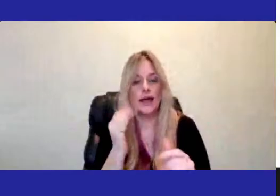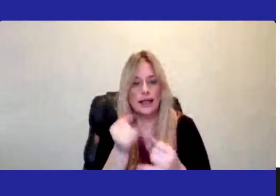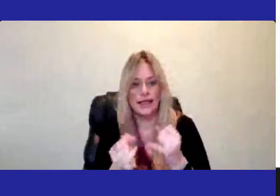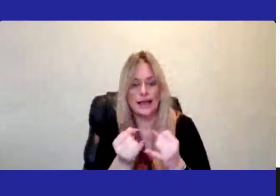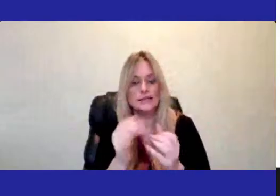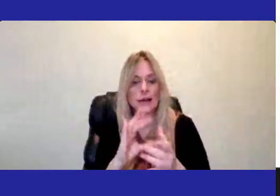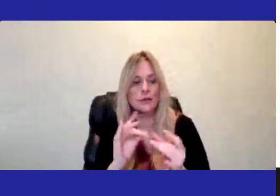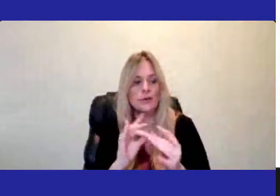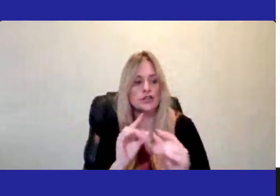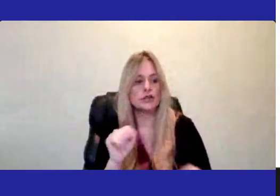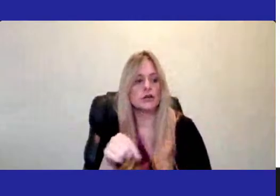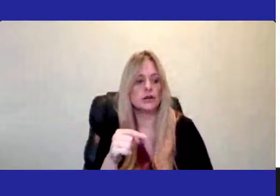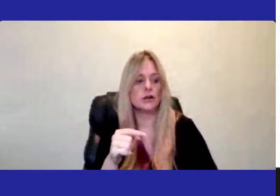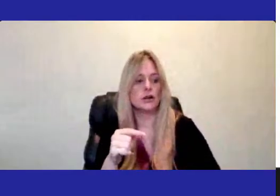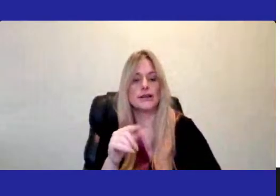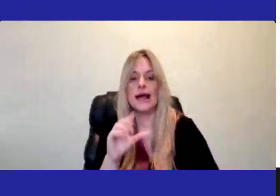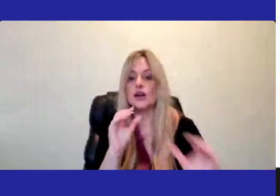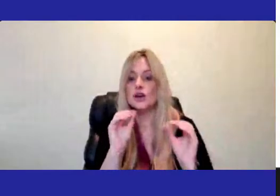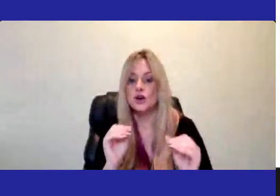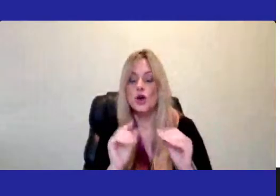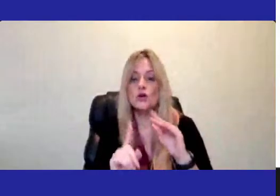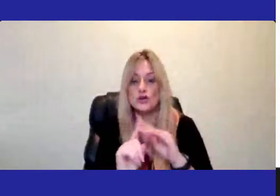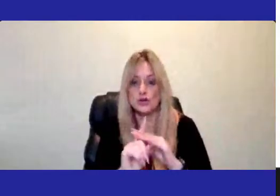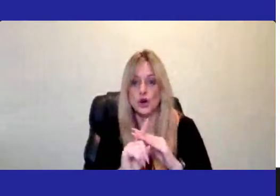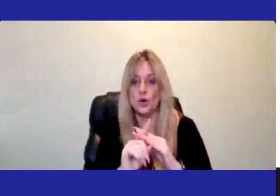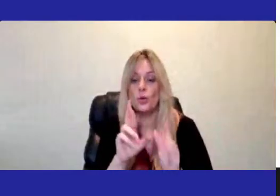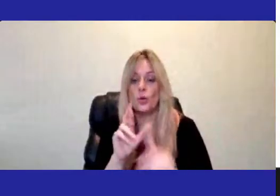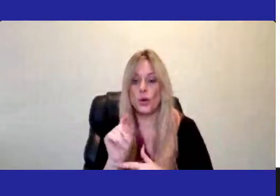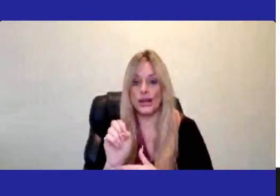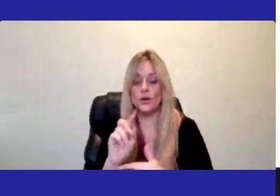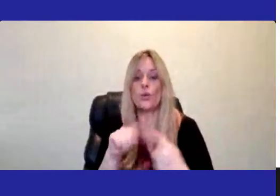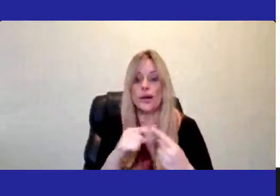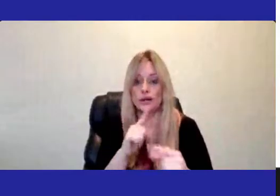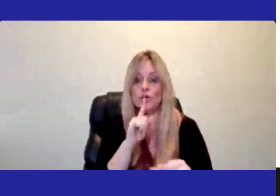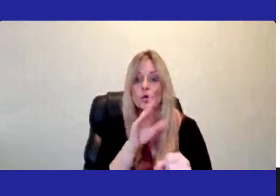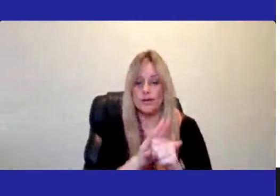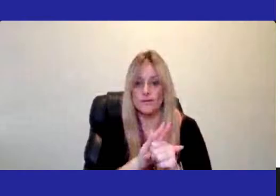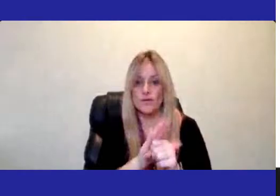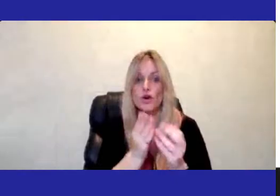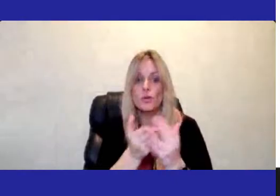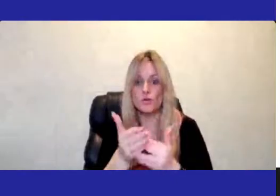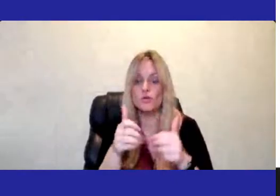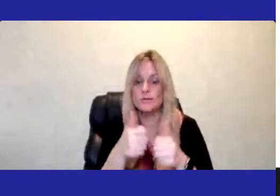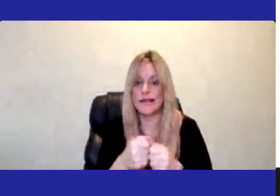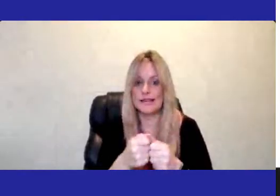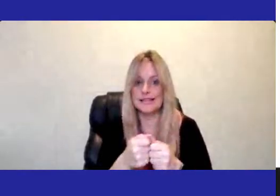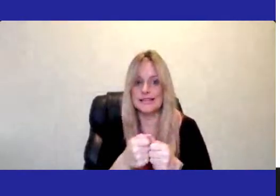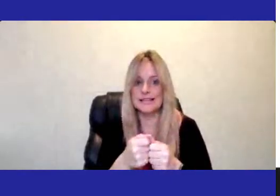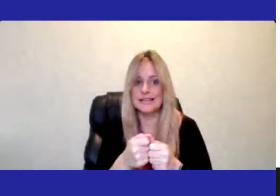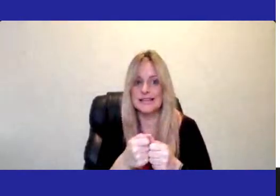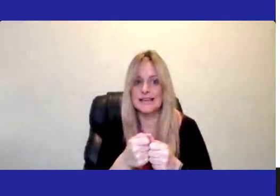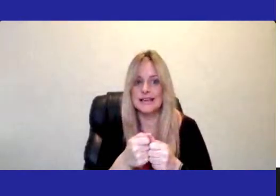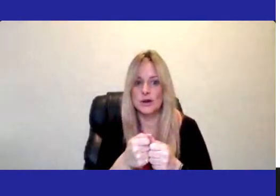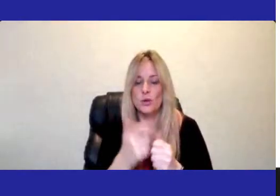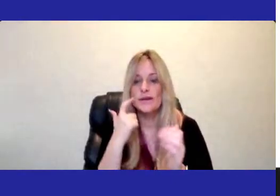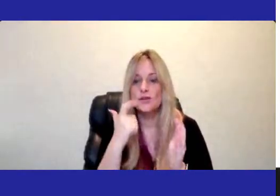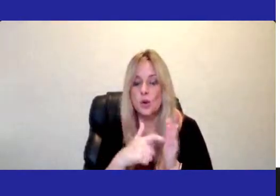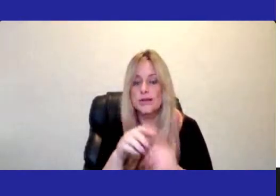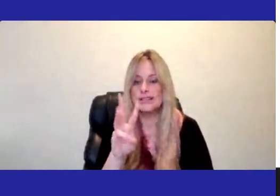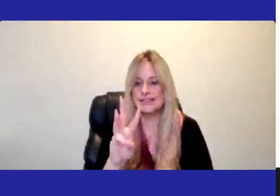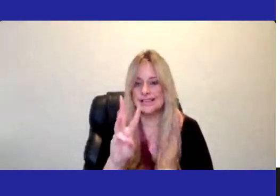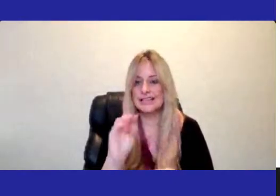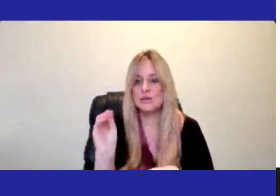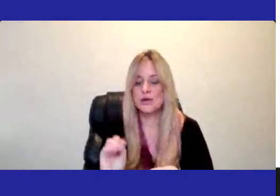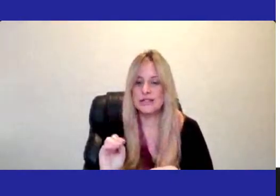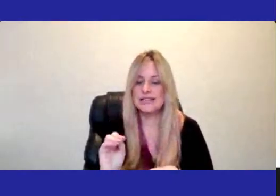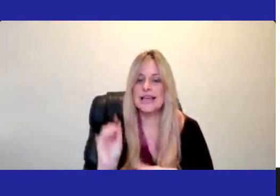on this is the no-show rate when you do confirm through text messaging is an absolute difference of 6% lower. So